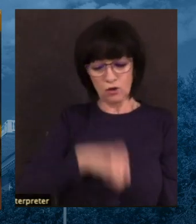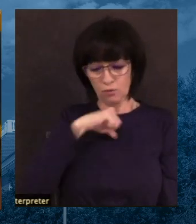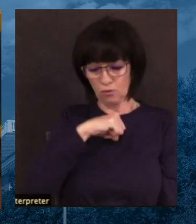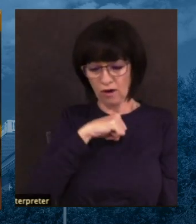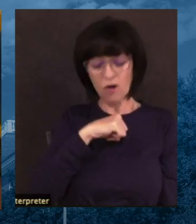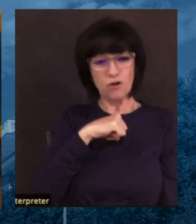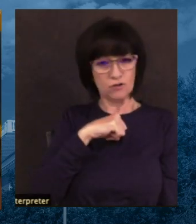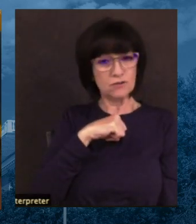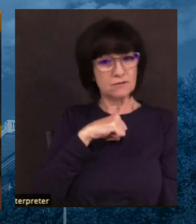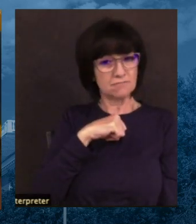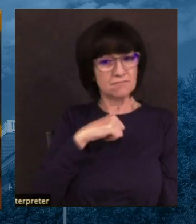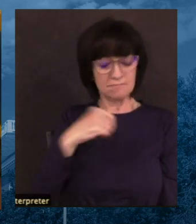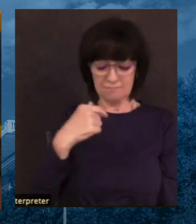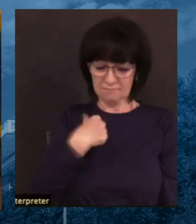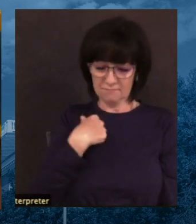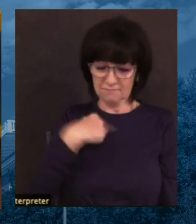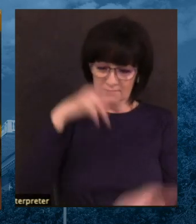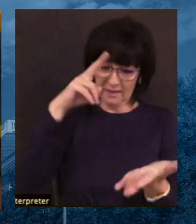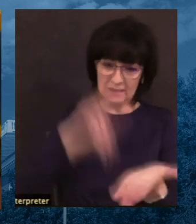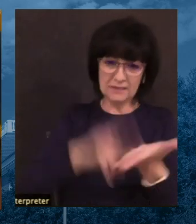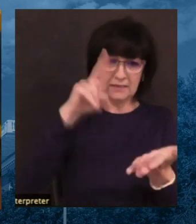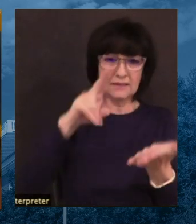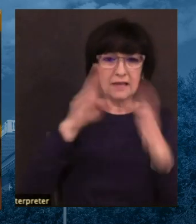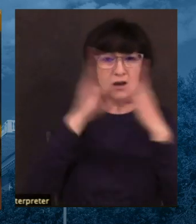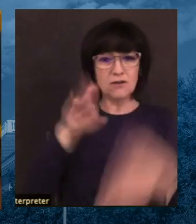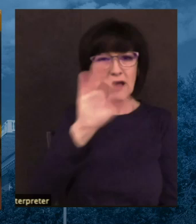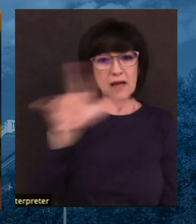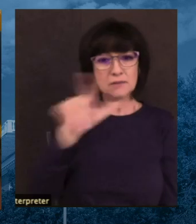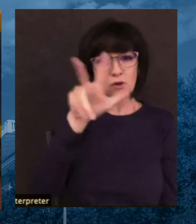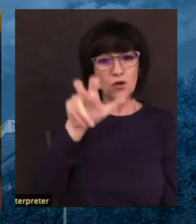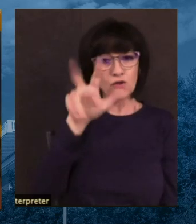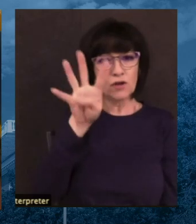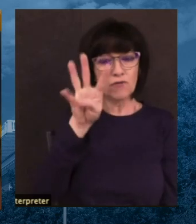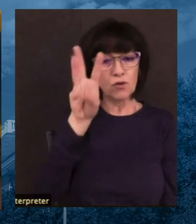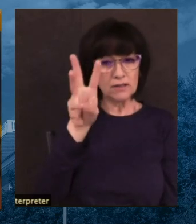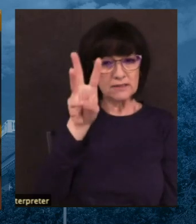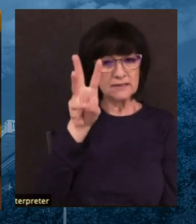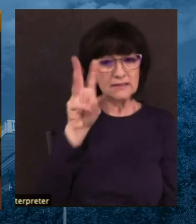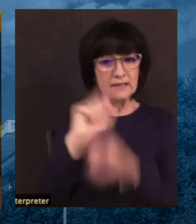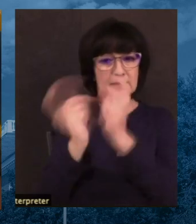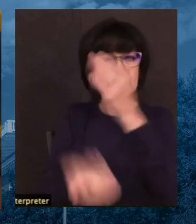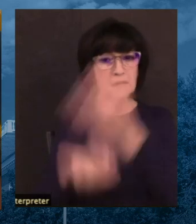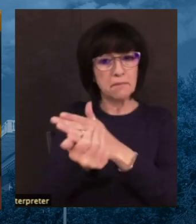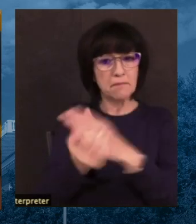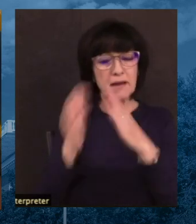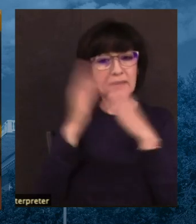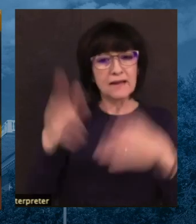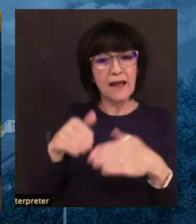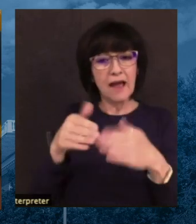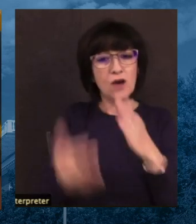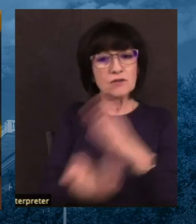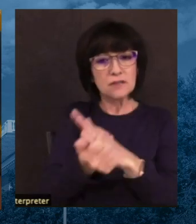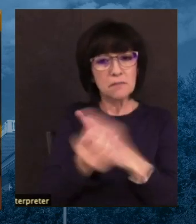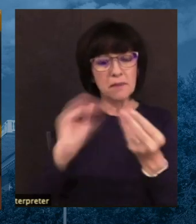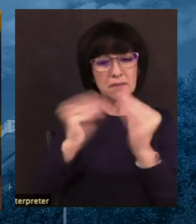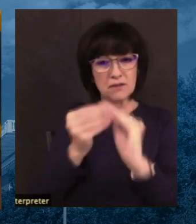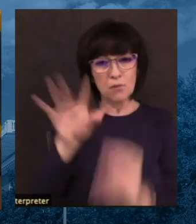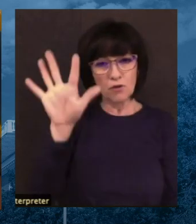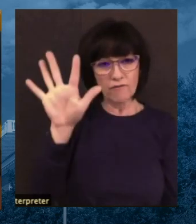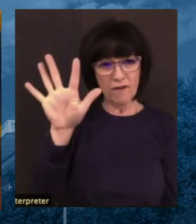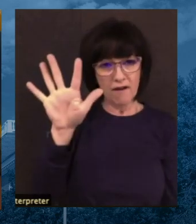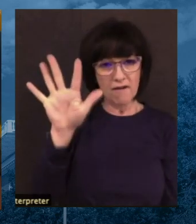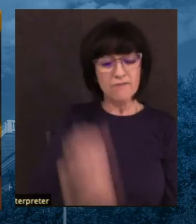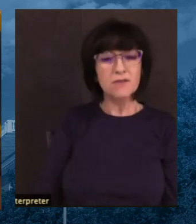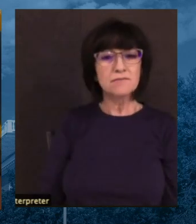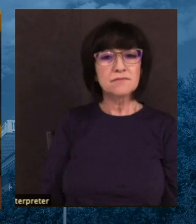process off by signing House Bill number 346 as amended by House Amendment number 5, sponsored